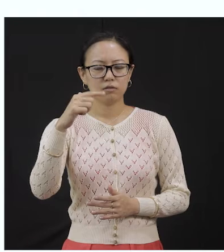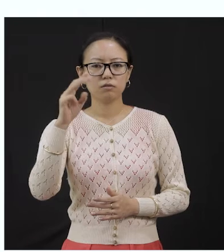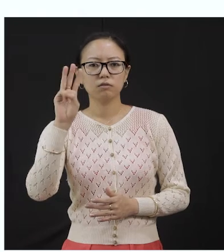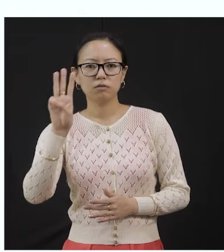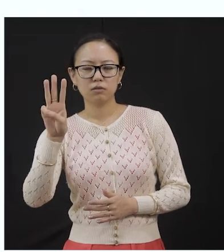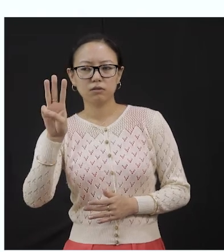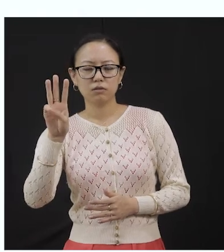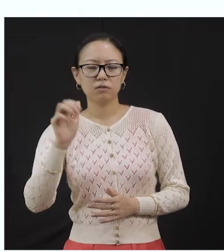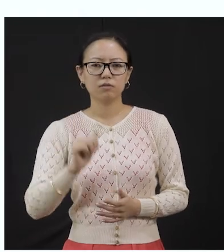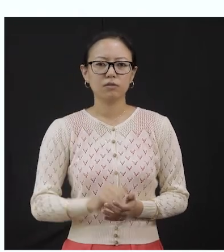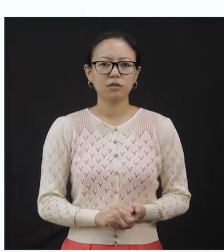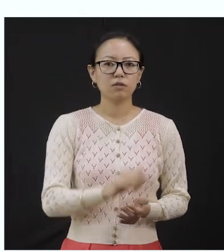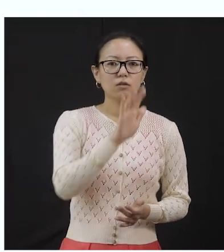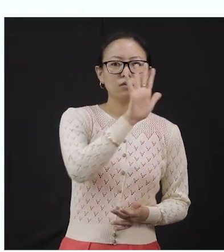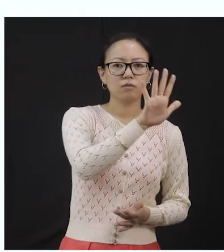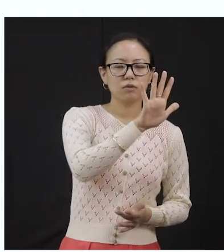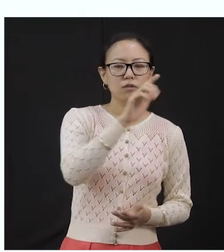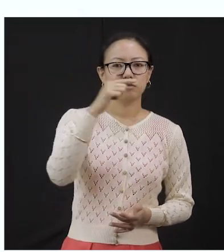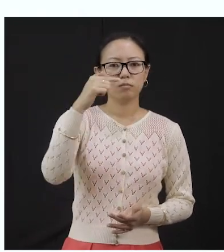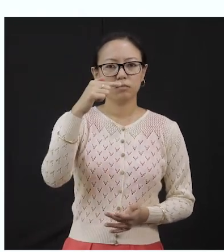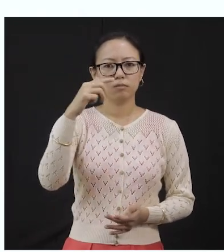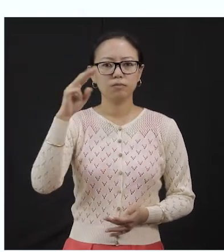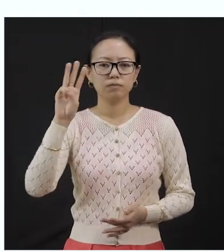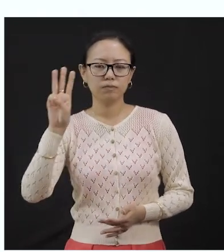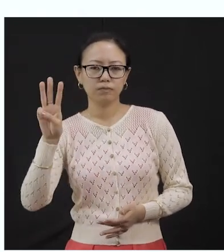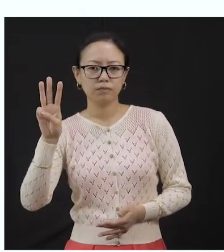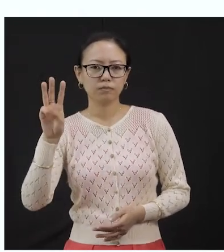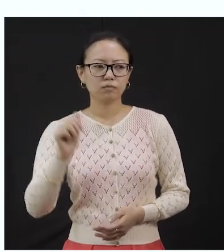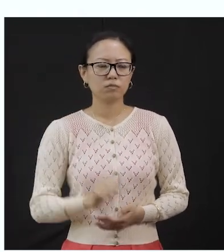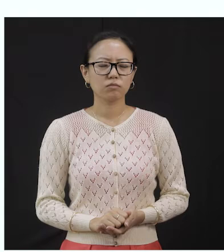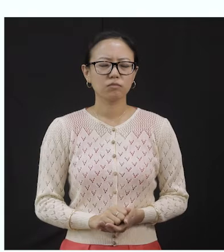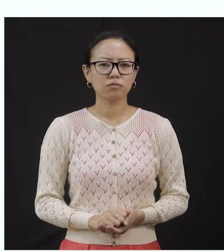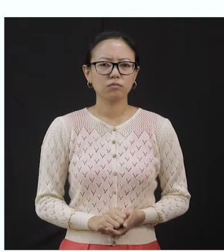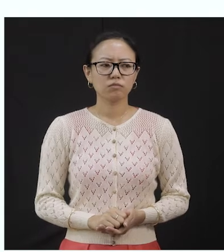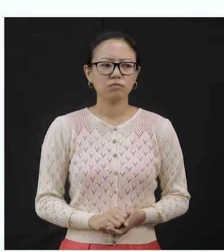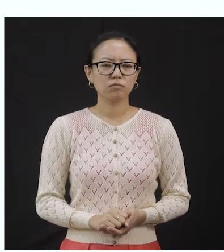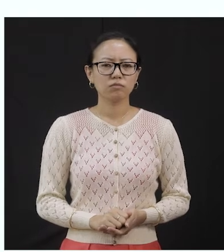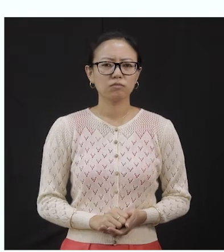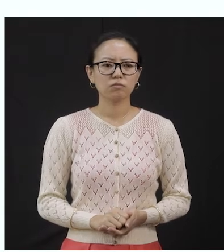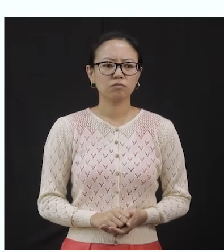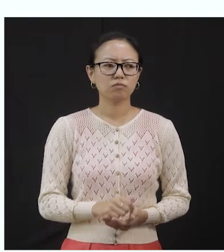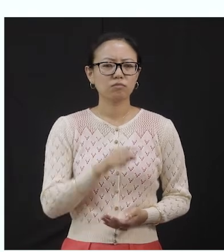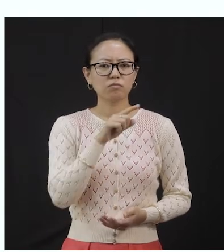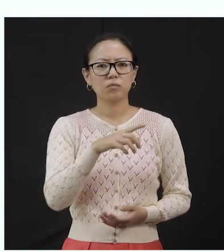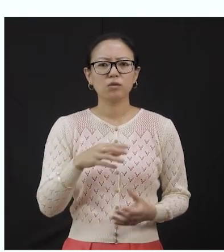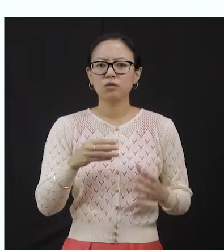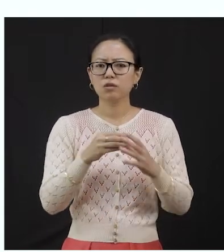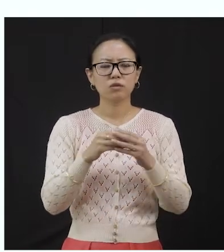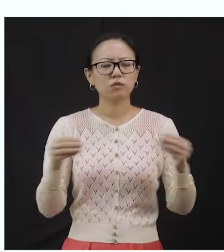minus 3. 5 minus 3. Tell me, how can we solve this